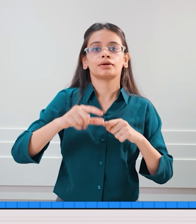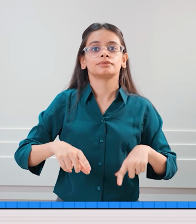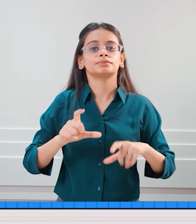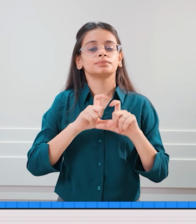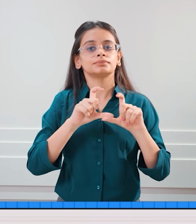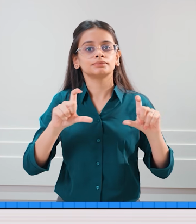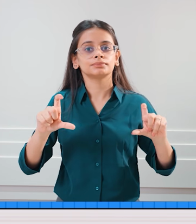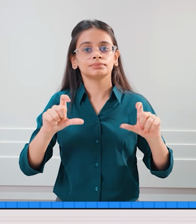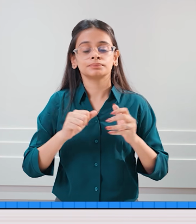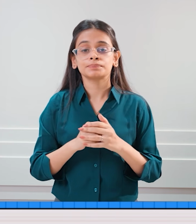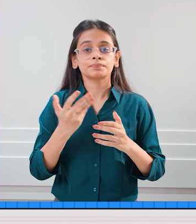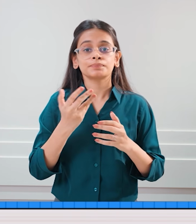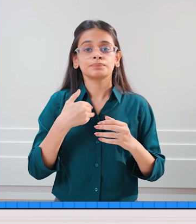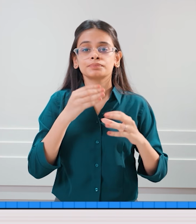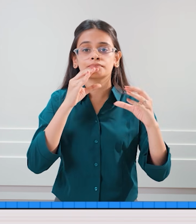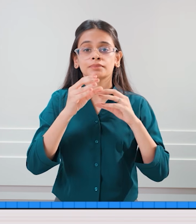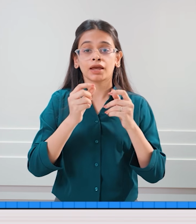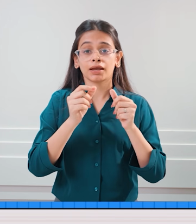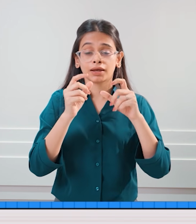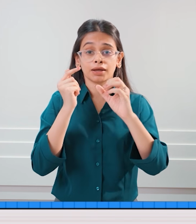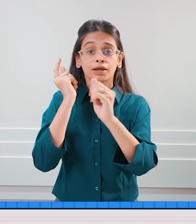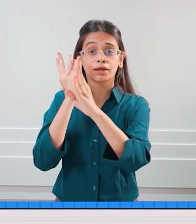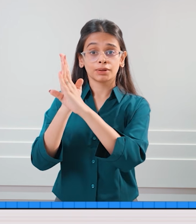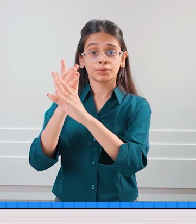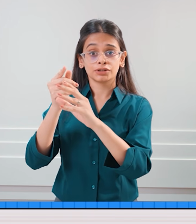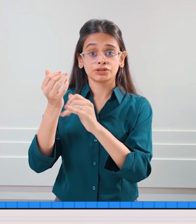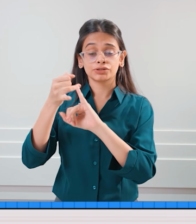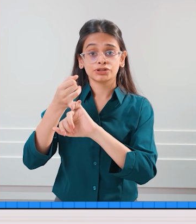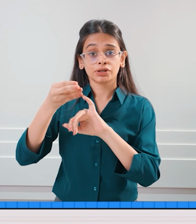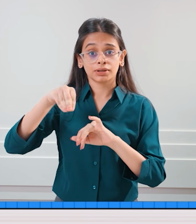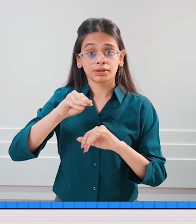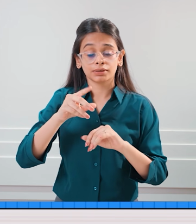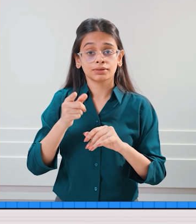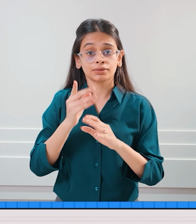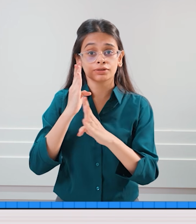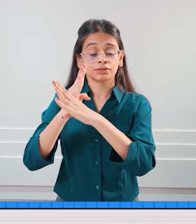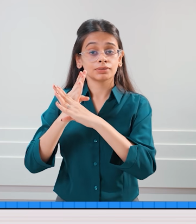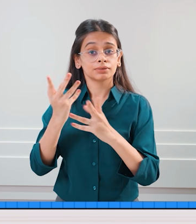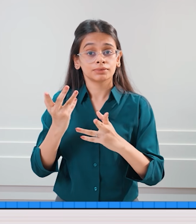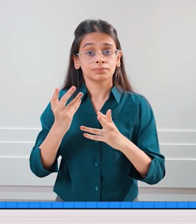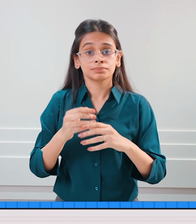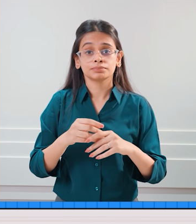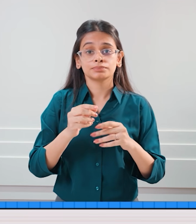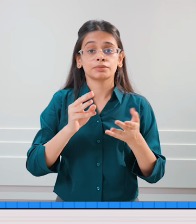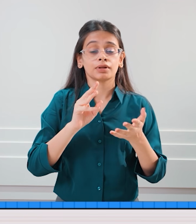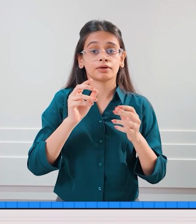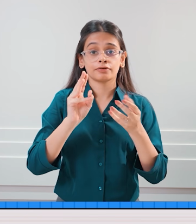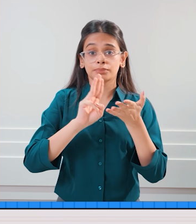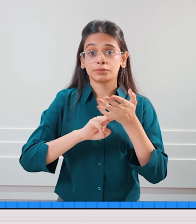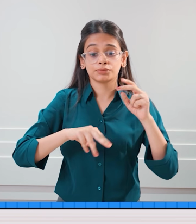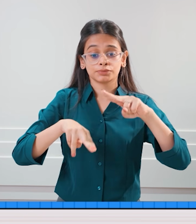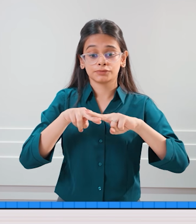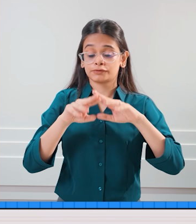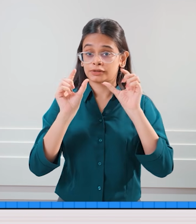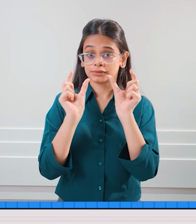big liquid assets. When it comes to equities, you are fine if you stick to large cap funds, perhaps maybe even mid cap funds. Apart